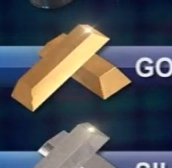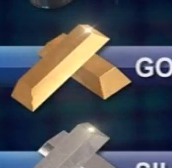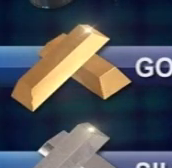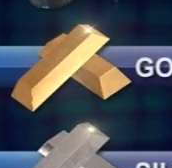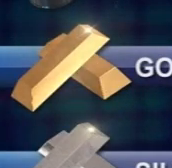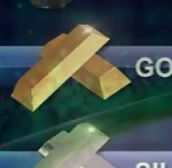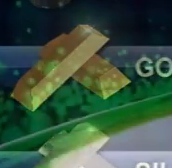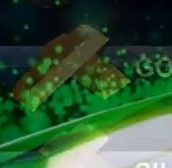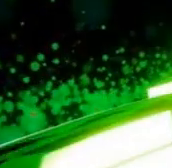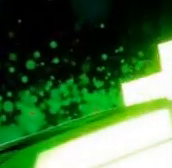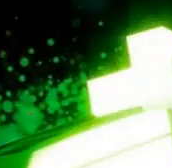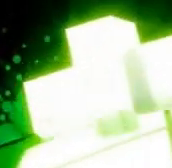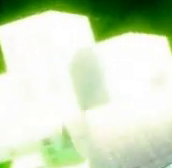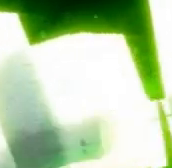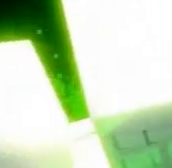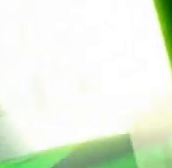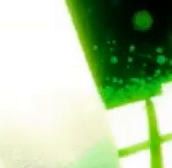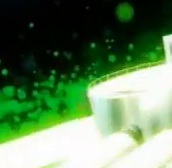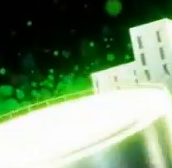ounce.